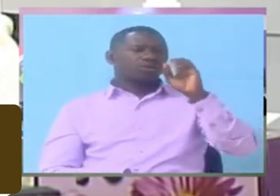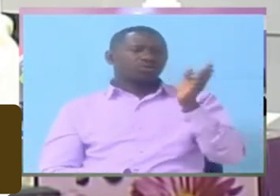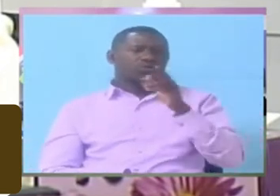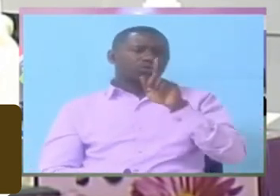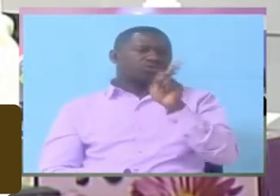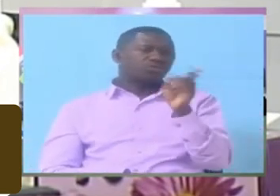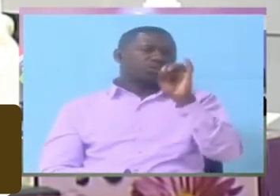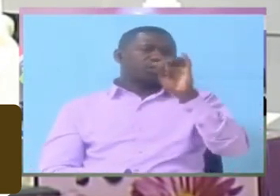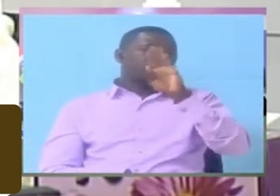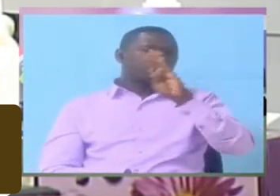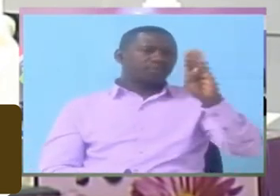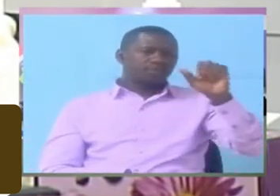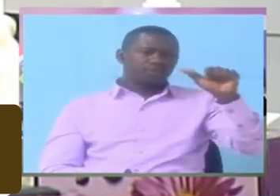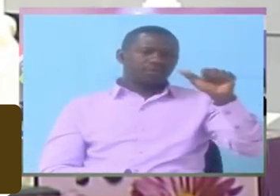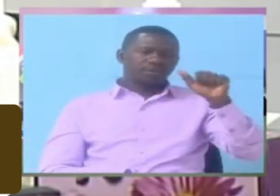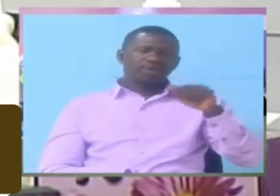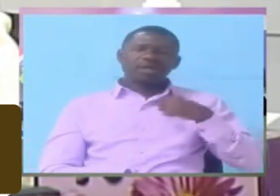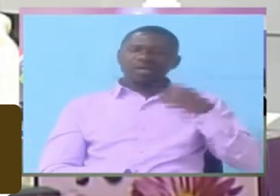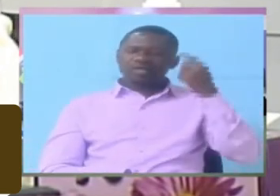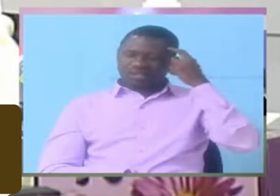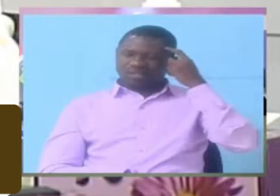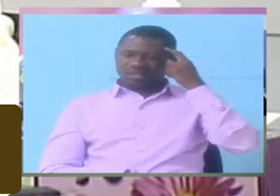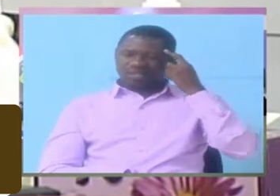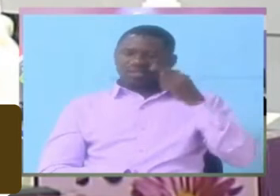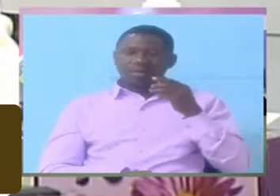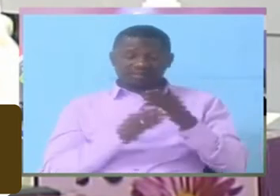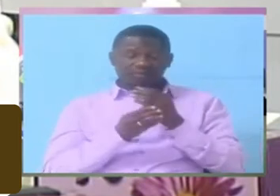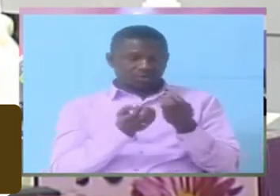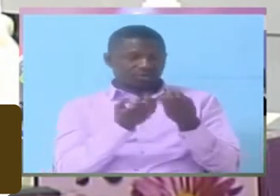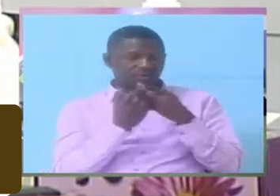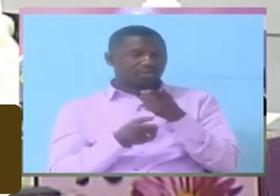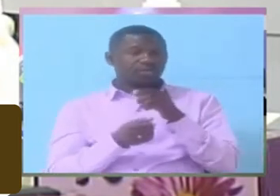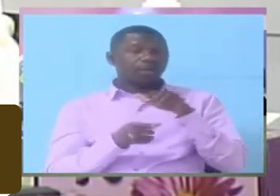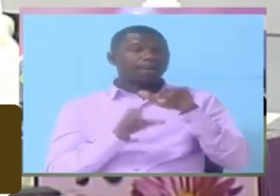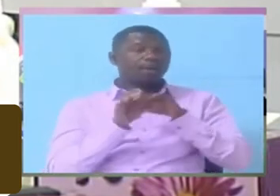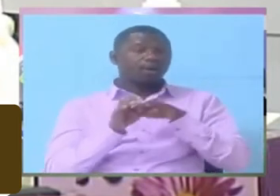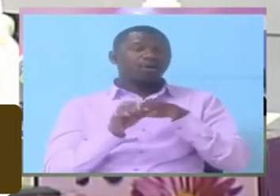think I was told that he's black.